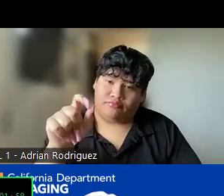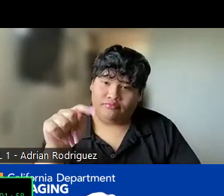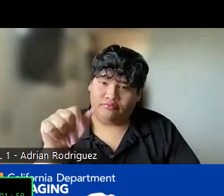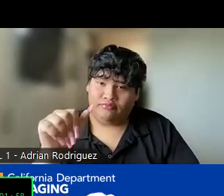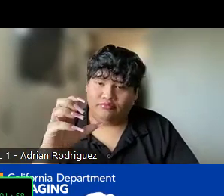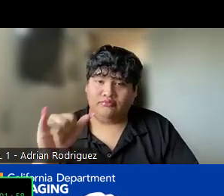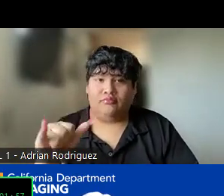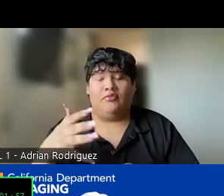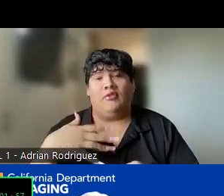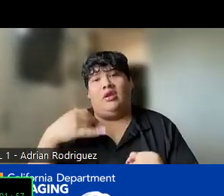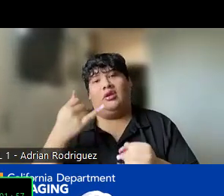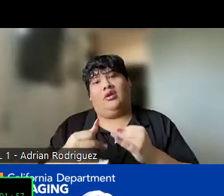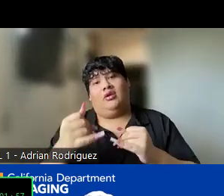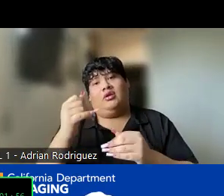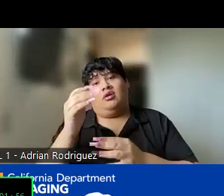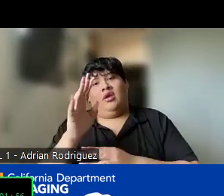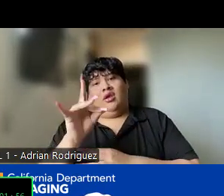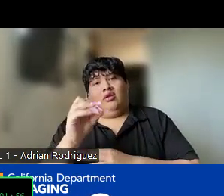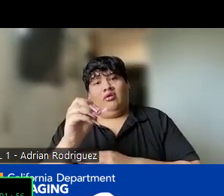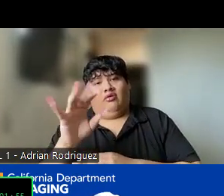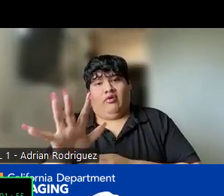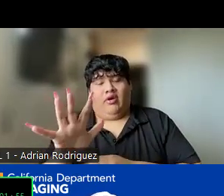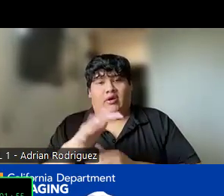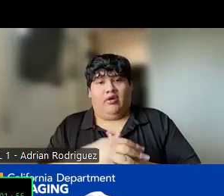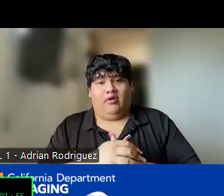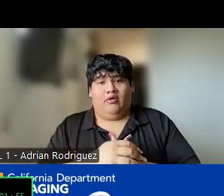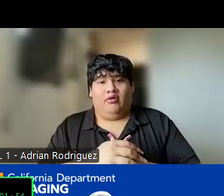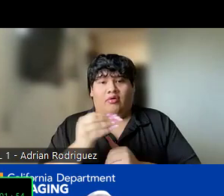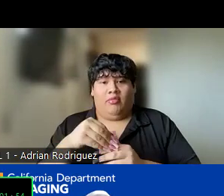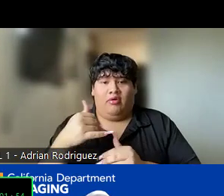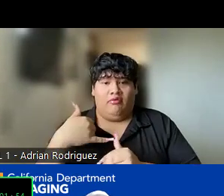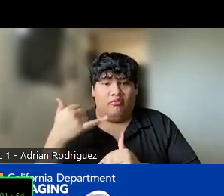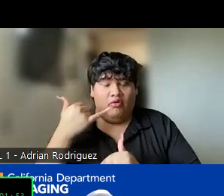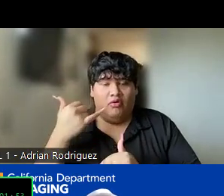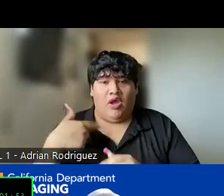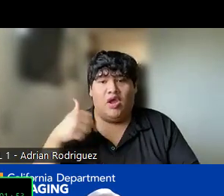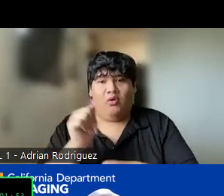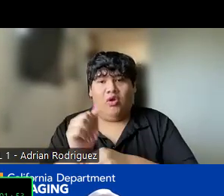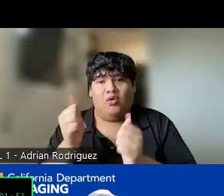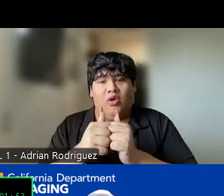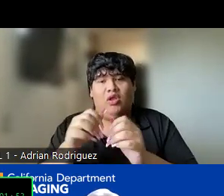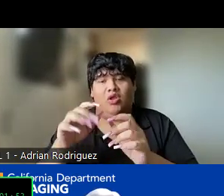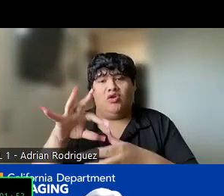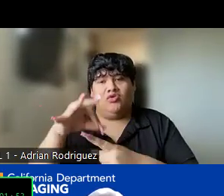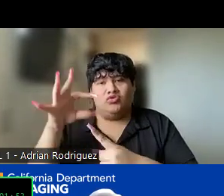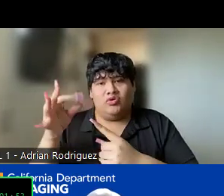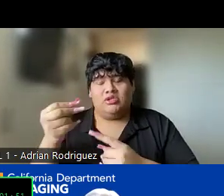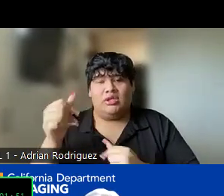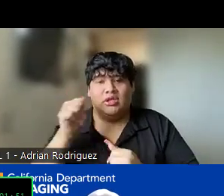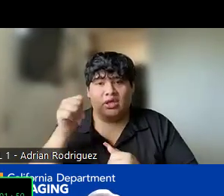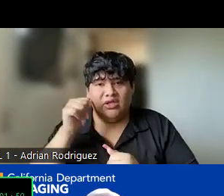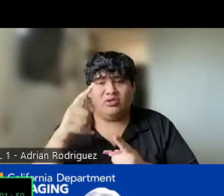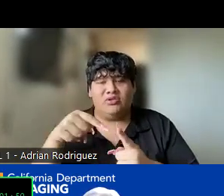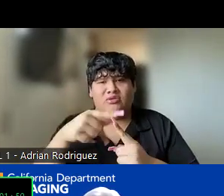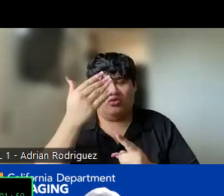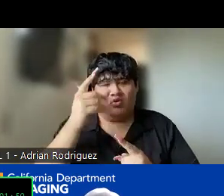need the last 4 digits. I do 9805 is the last 4 of my phone. I work with choice and aging. So many of you probably know our fearless leader, Debbie